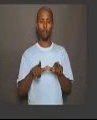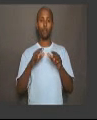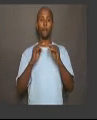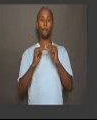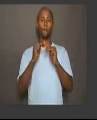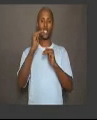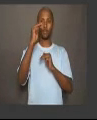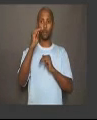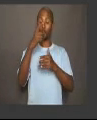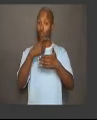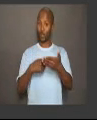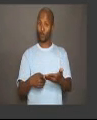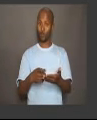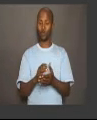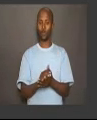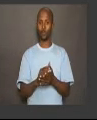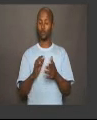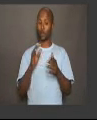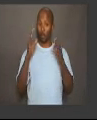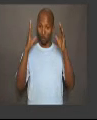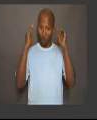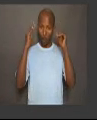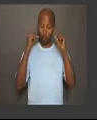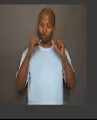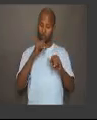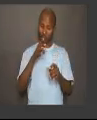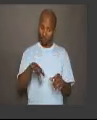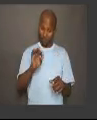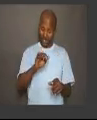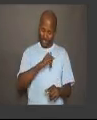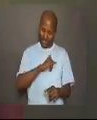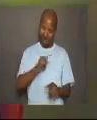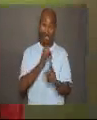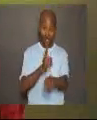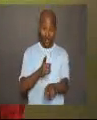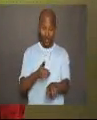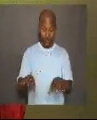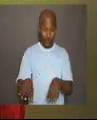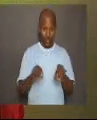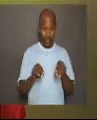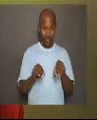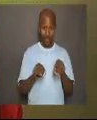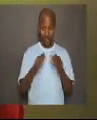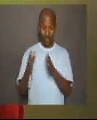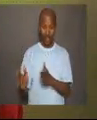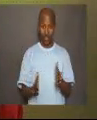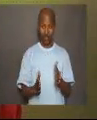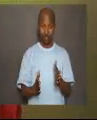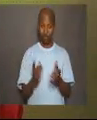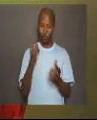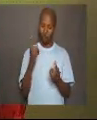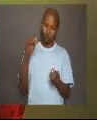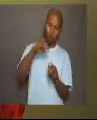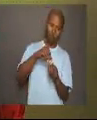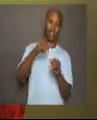maximum value. I hope that you found the same answer, students. Are you ready for one more